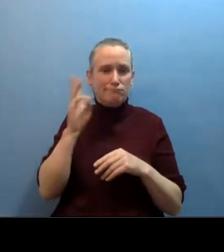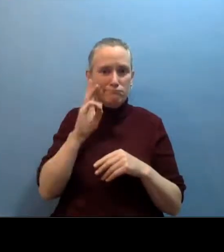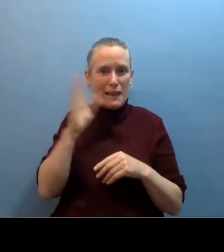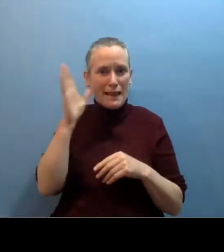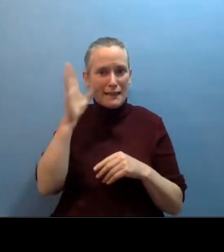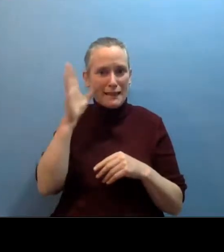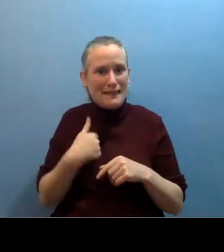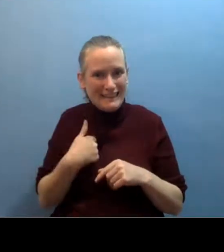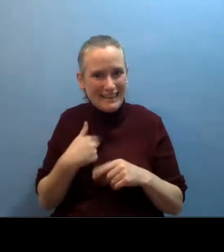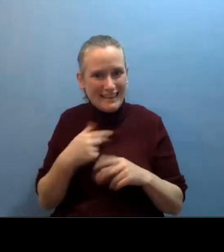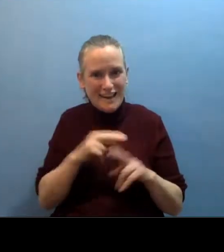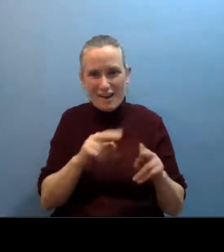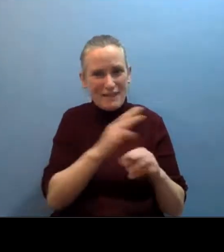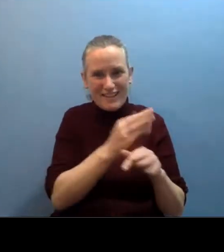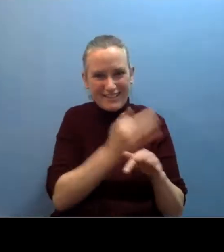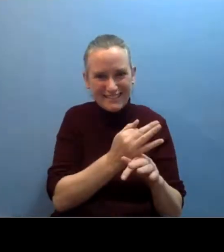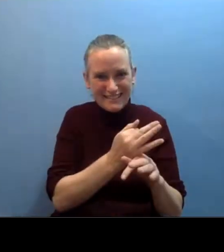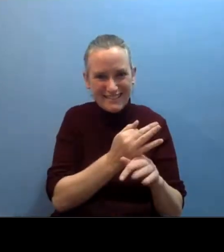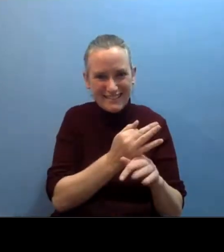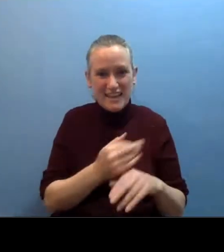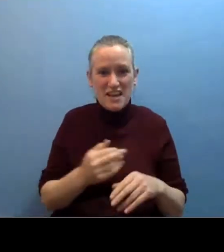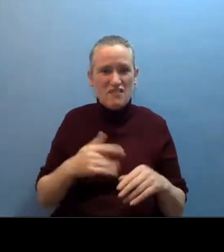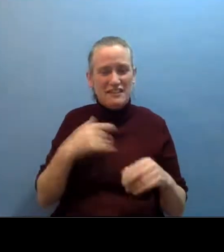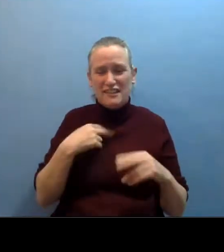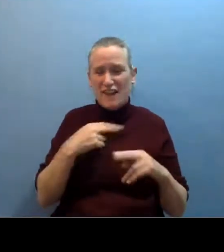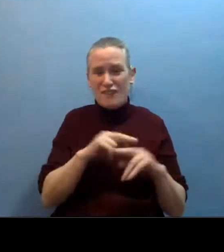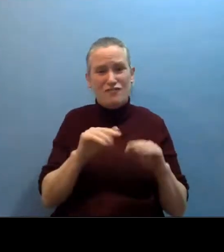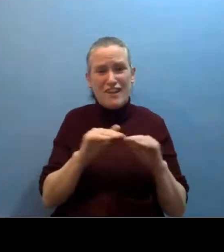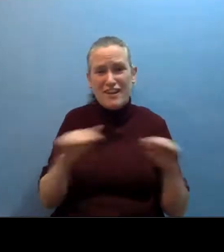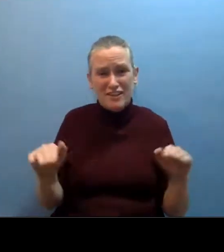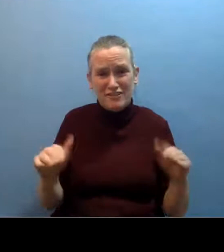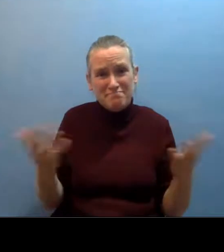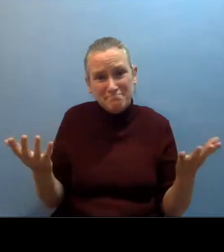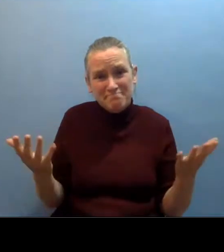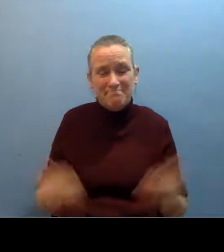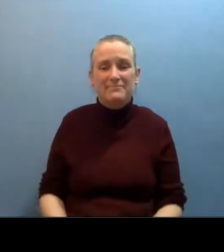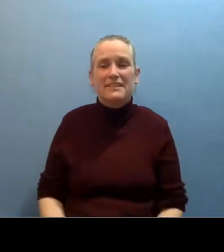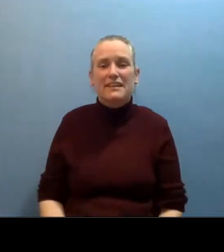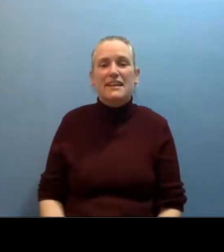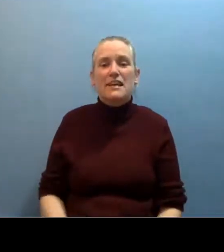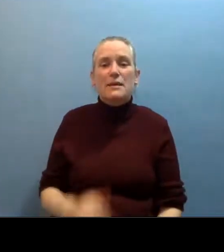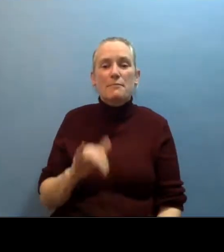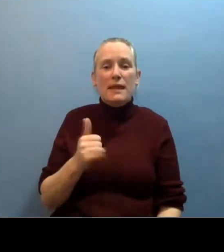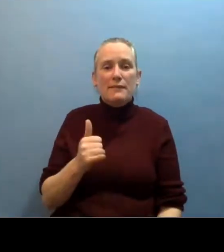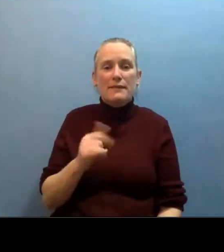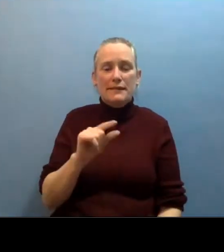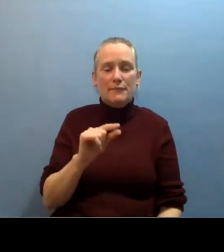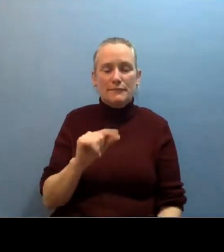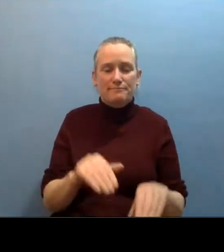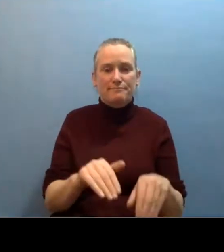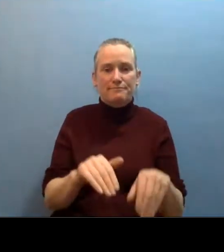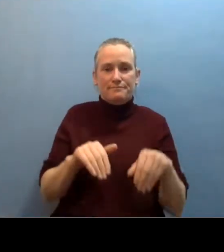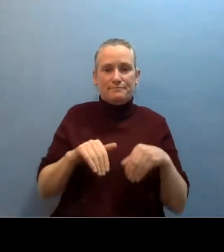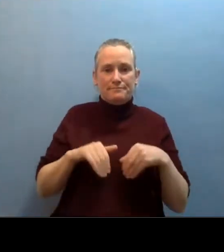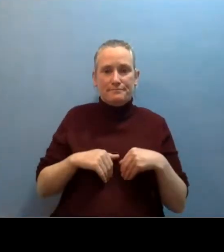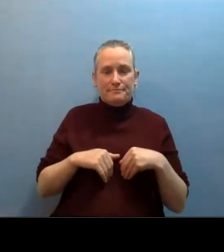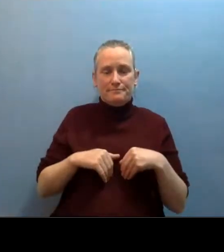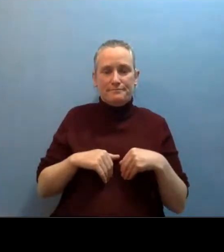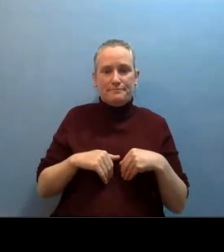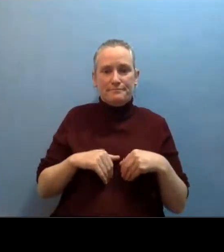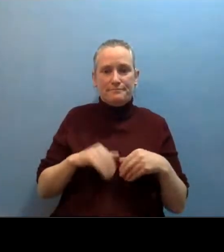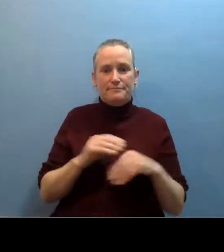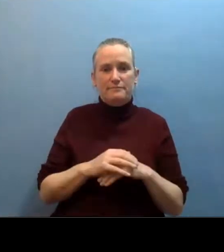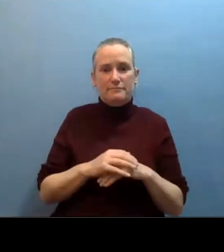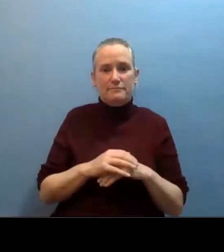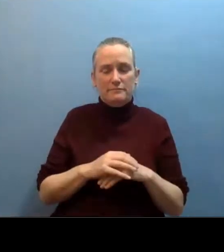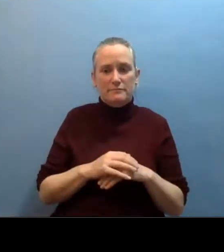it, which is feels so unfair. I'd maybe take a step back instead of getting to